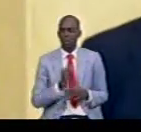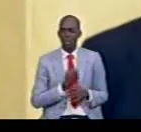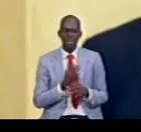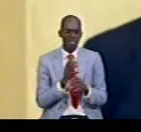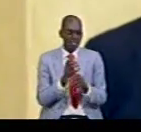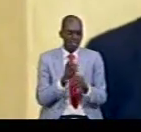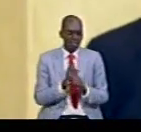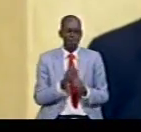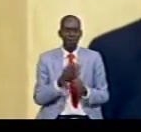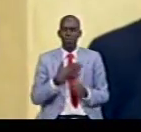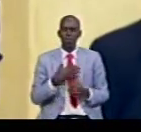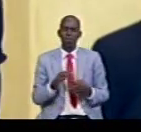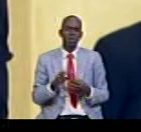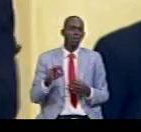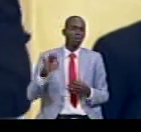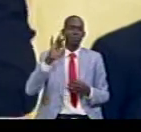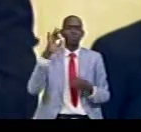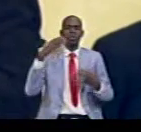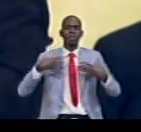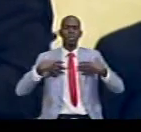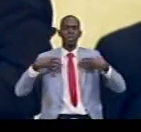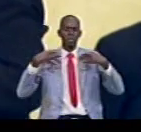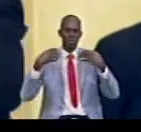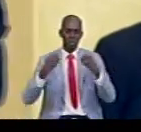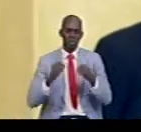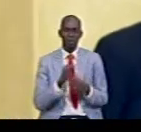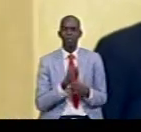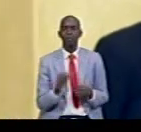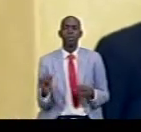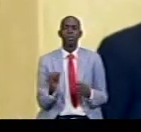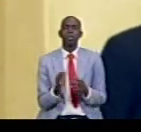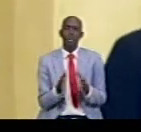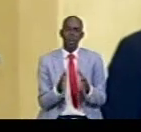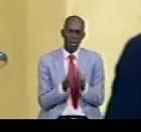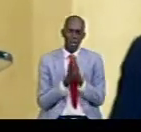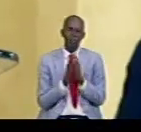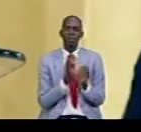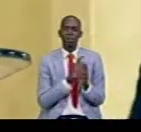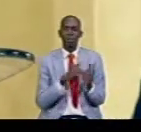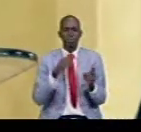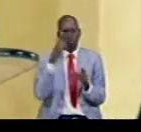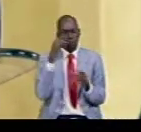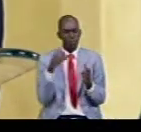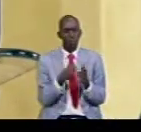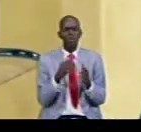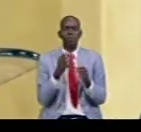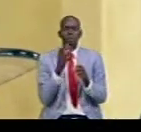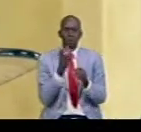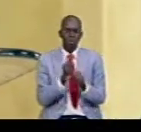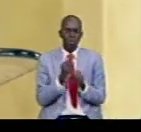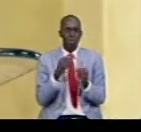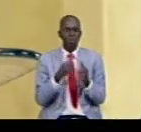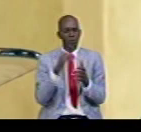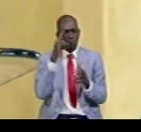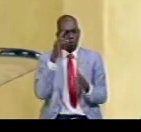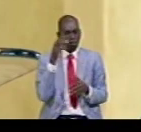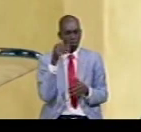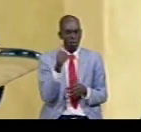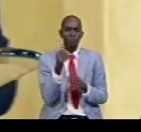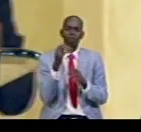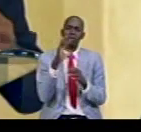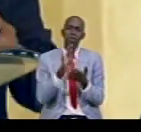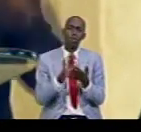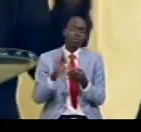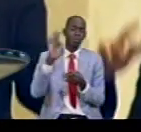healing. I claim my spiritual healing. Claim it for yourself. Claim it for yourself. Your spiritual healing, claim it for yourself.